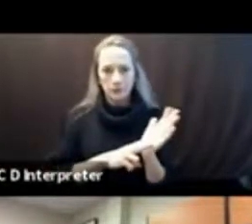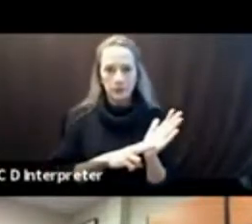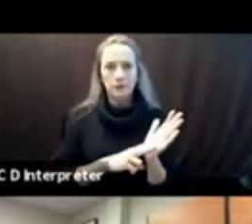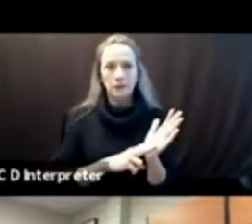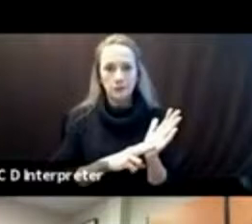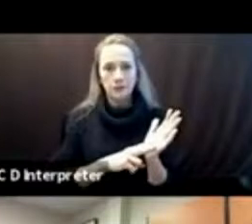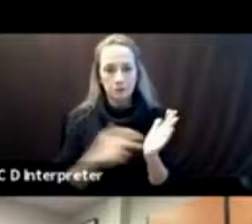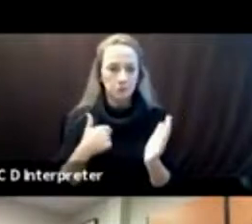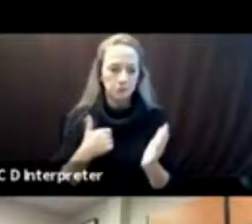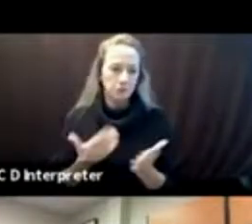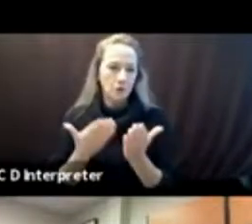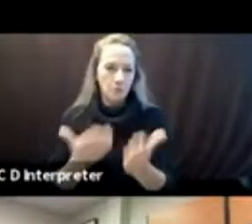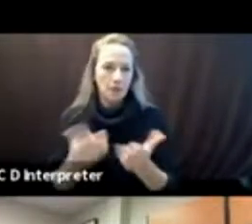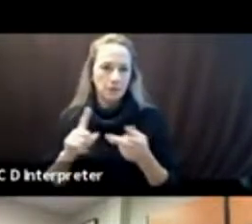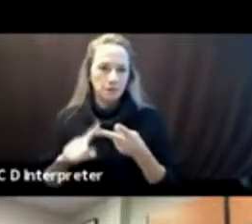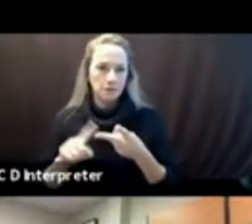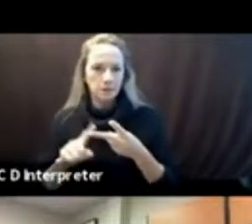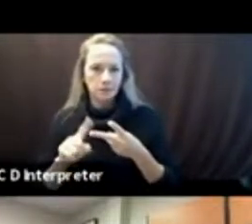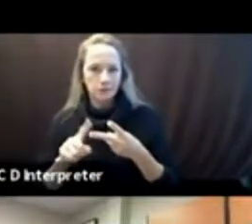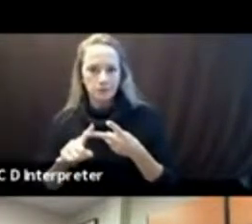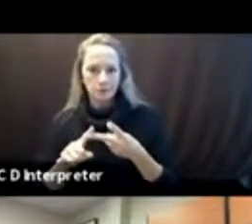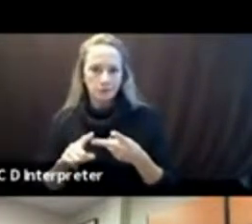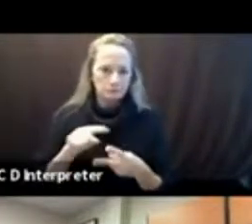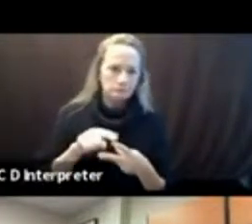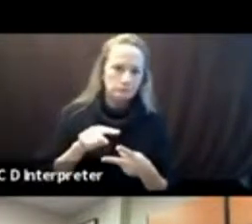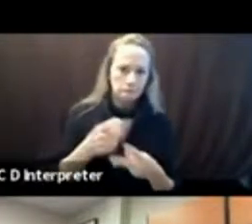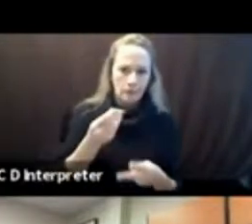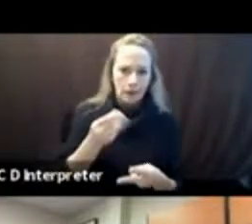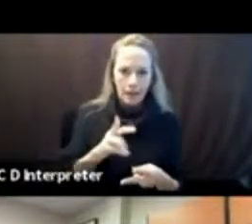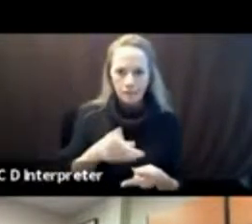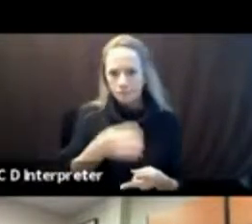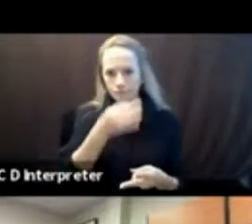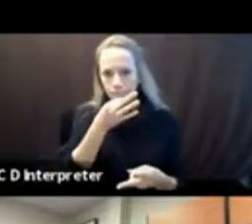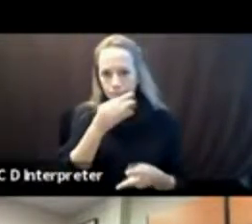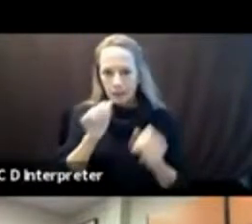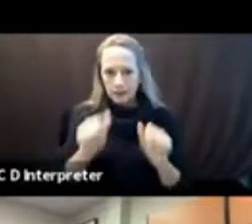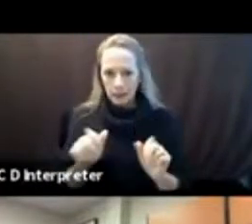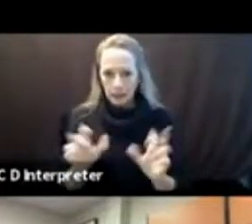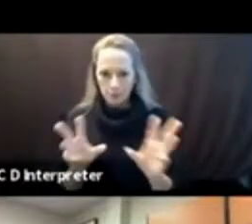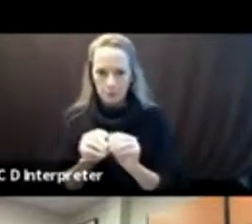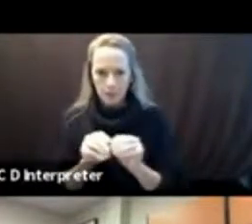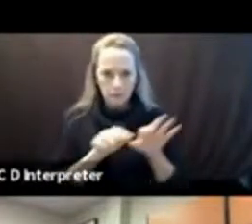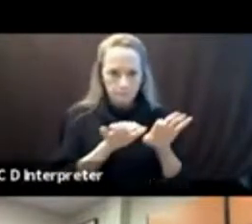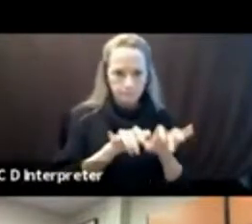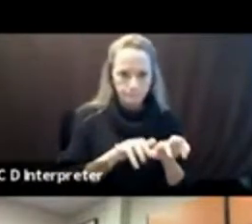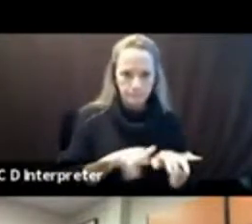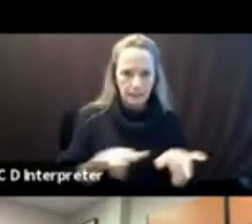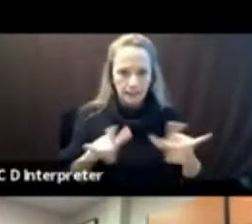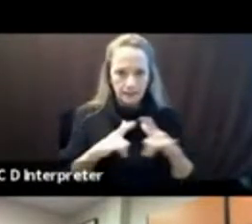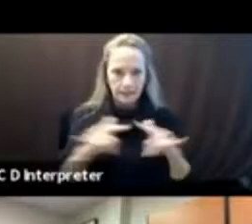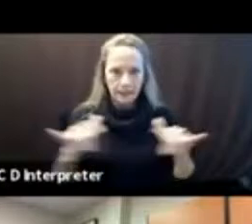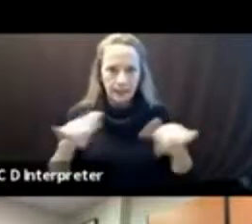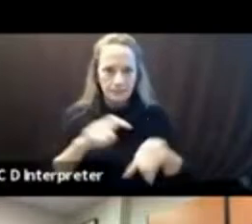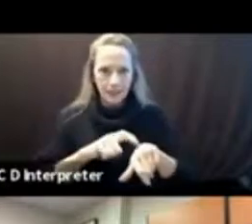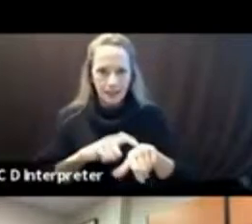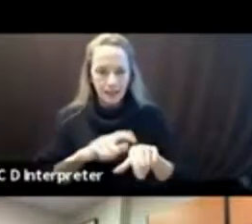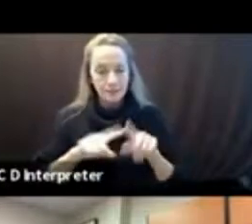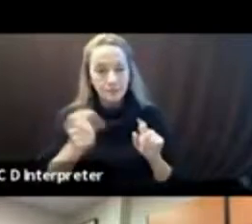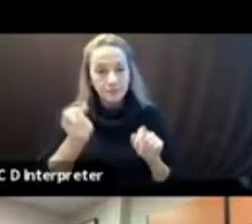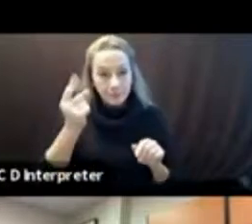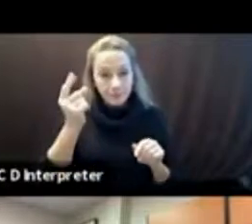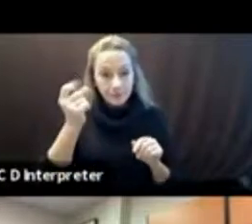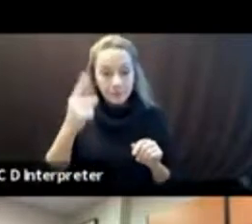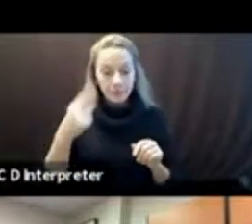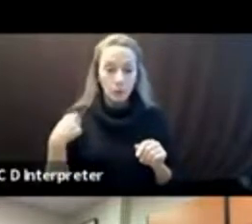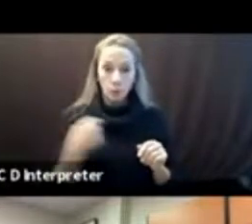I'd probably recommend the latter tactic. I don't quite see how you're going to manage to write and meet at the same time. As far as